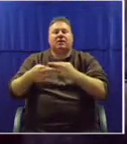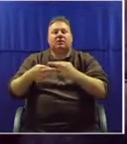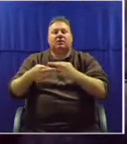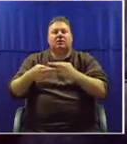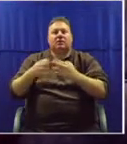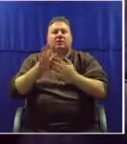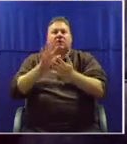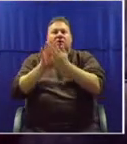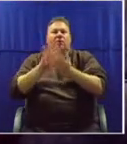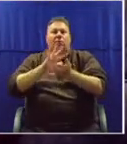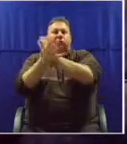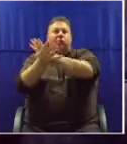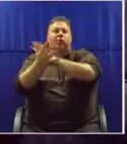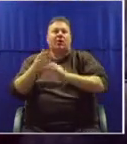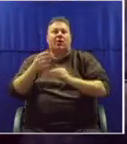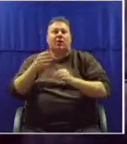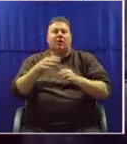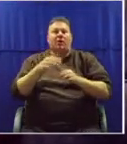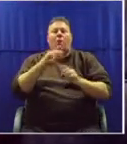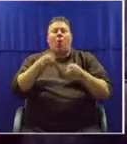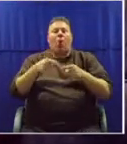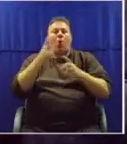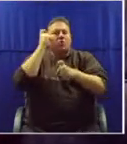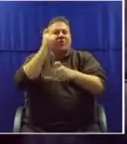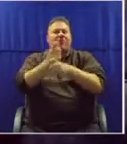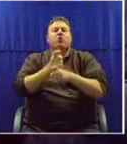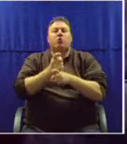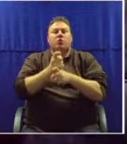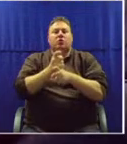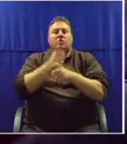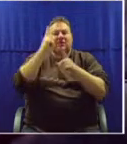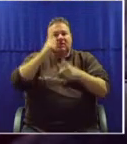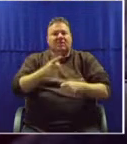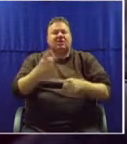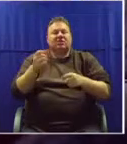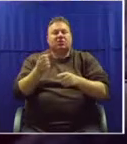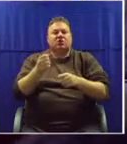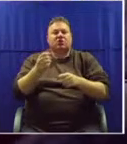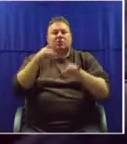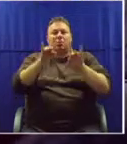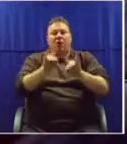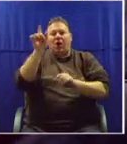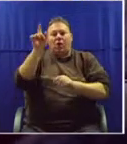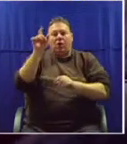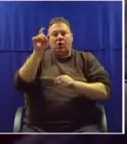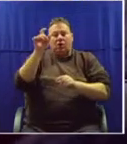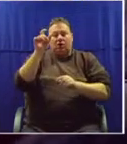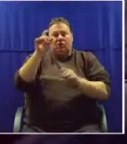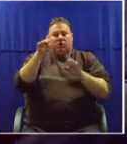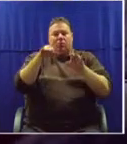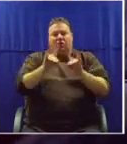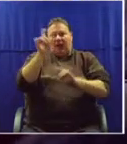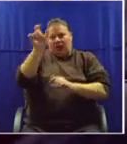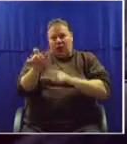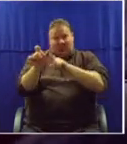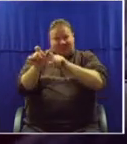or repeatedly refusing to obey rulings of the presiding officer or repeatedly